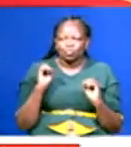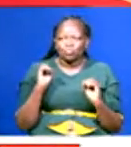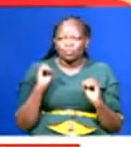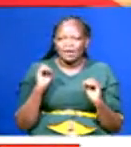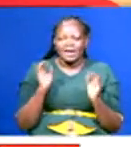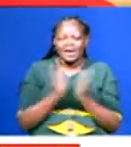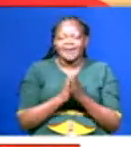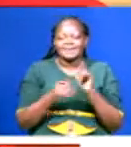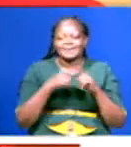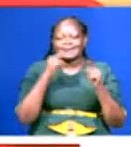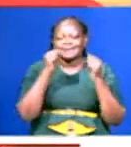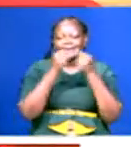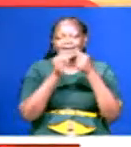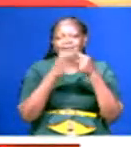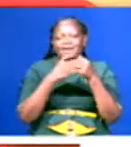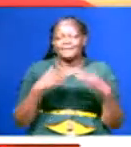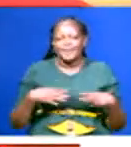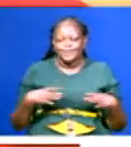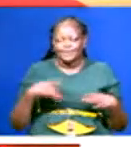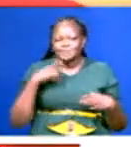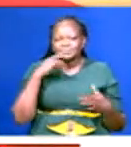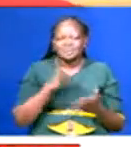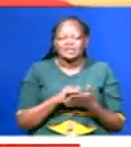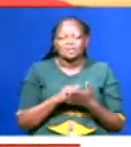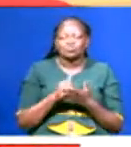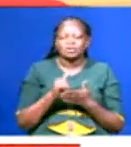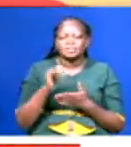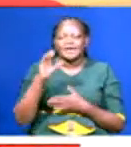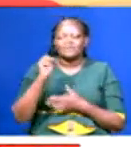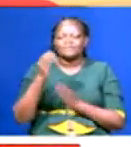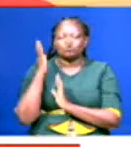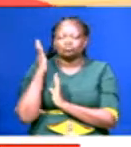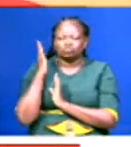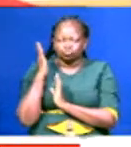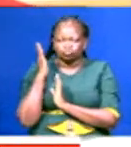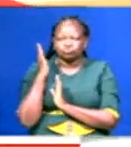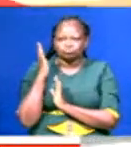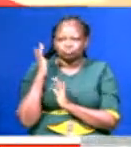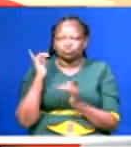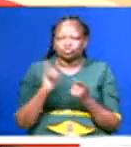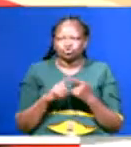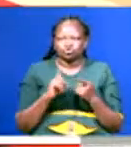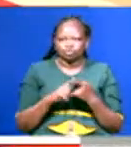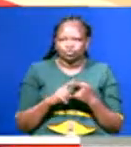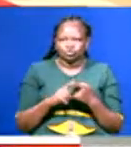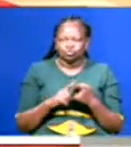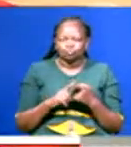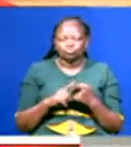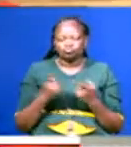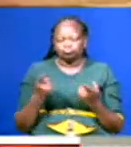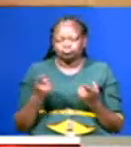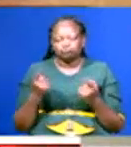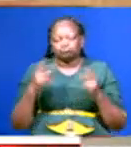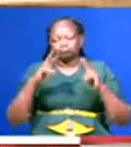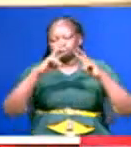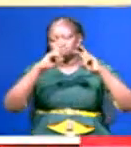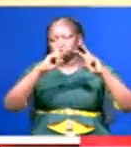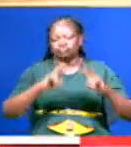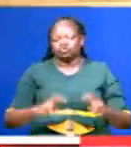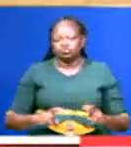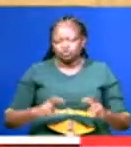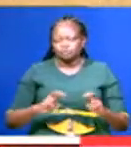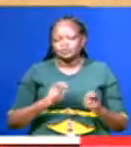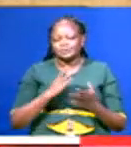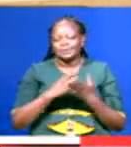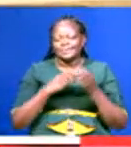people. The governor further wants Interior Cabinet Secretary Kithure Kindiki to order for the summons and investigations of a section of